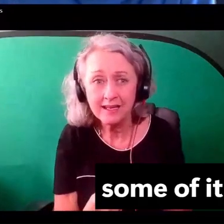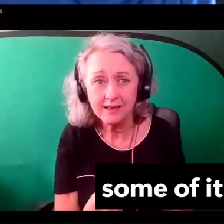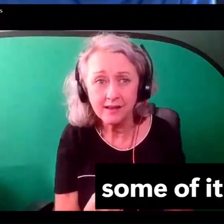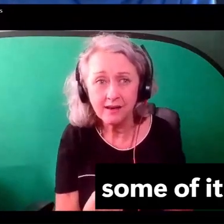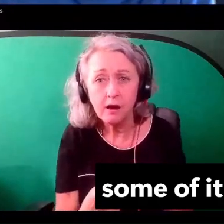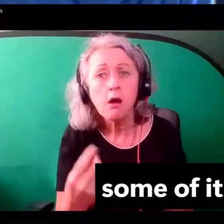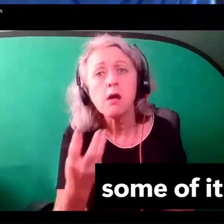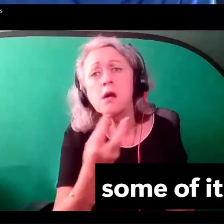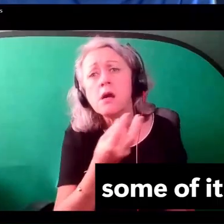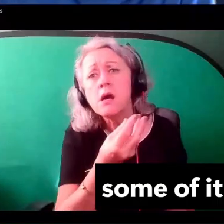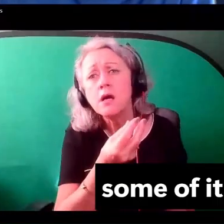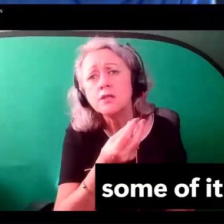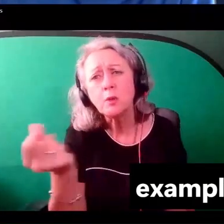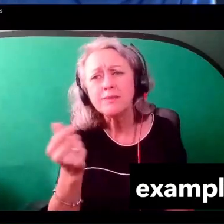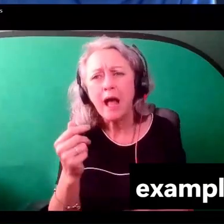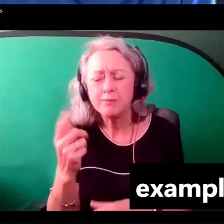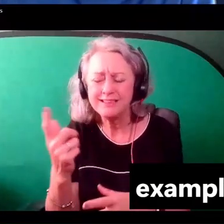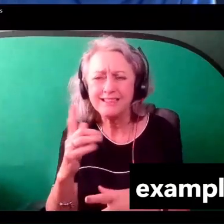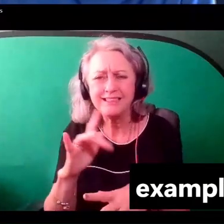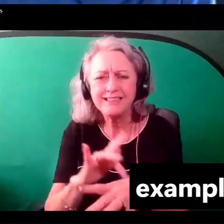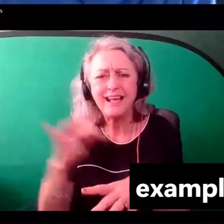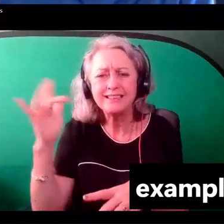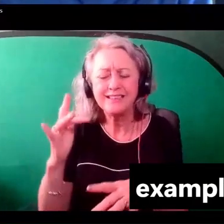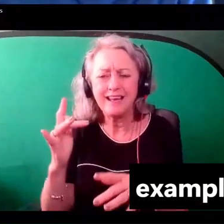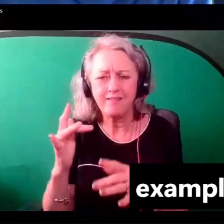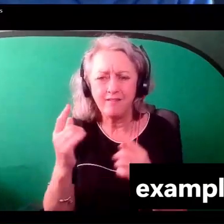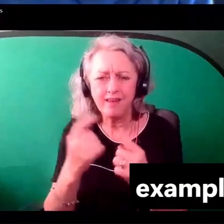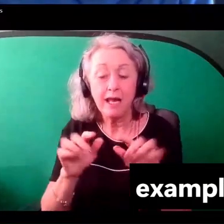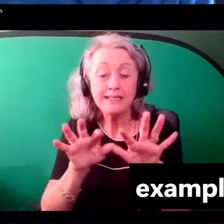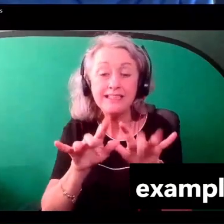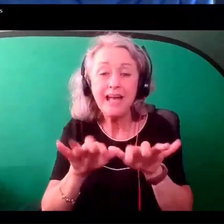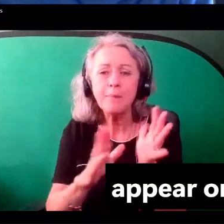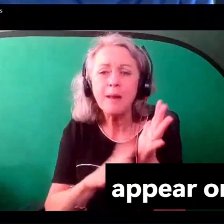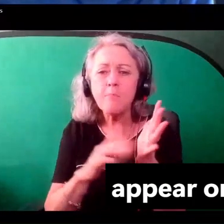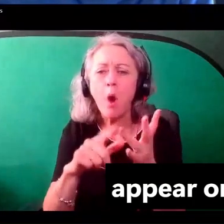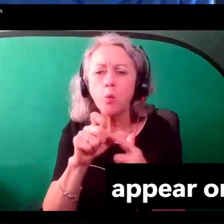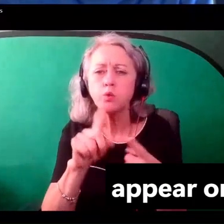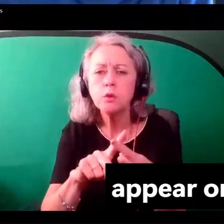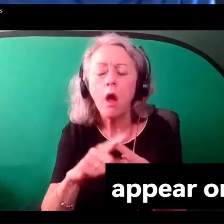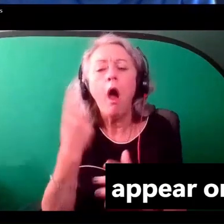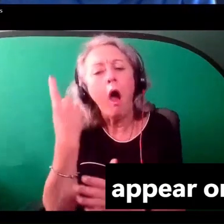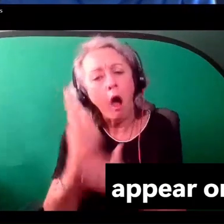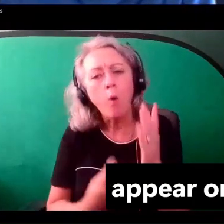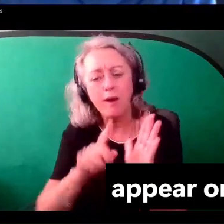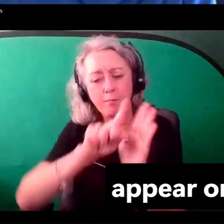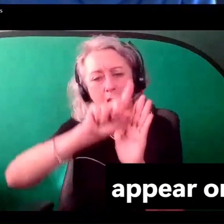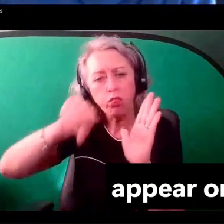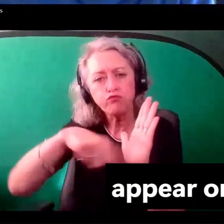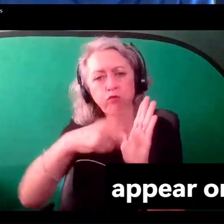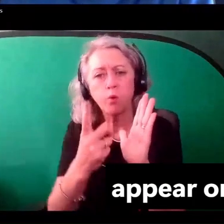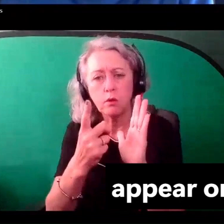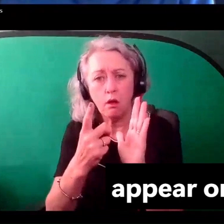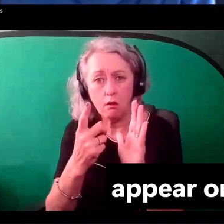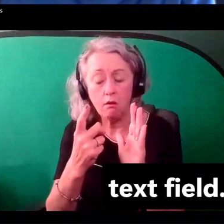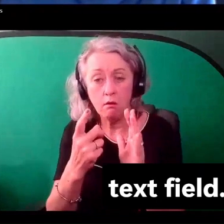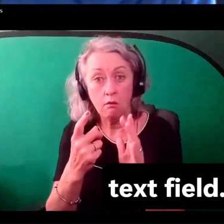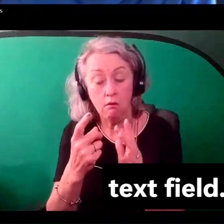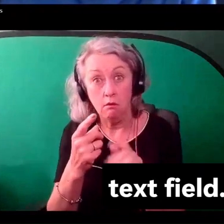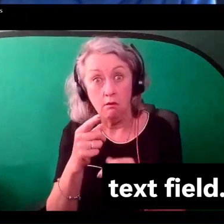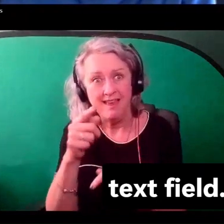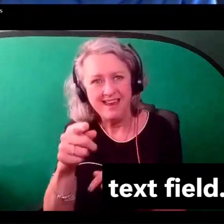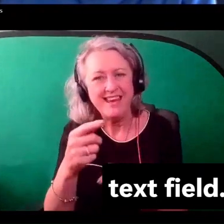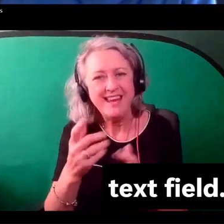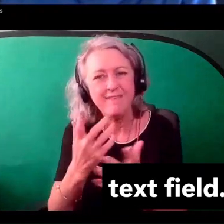some of it is context sensitive. So, for example, typing mode will only appear on the rotor if you're on a